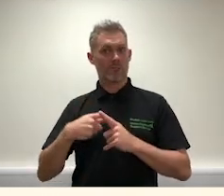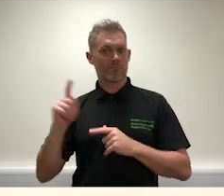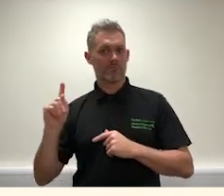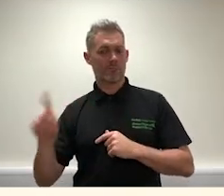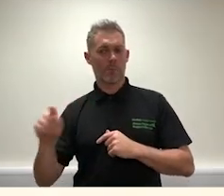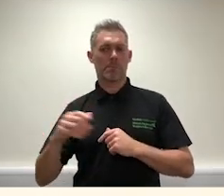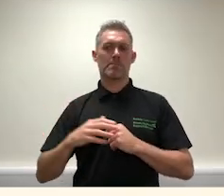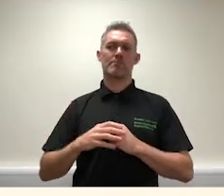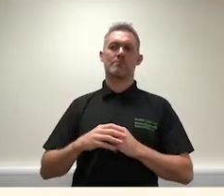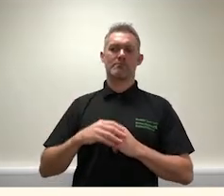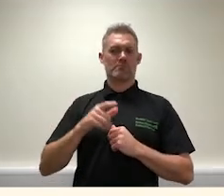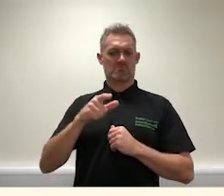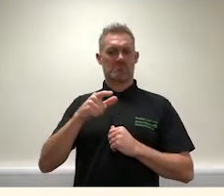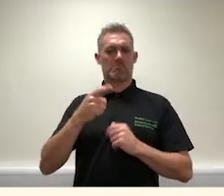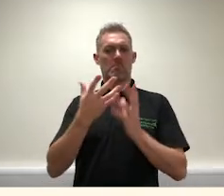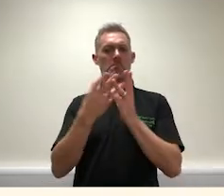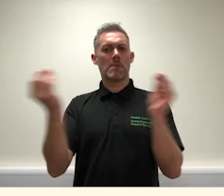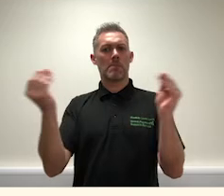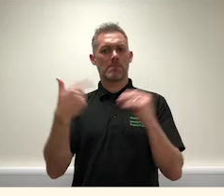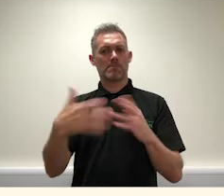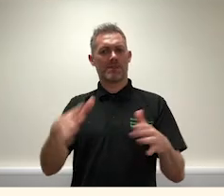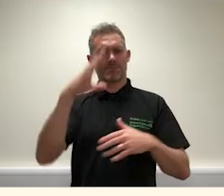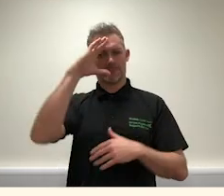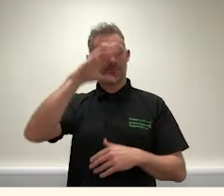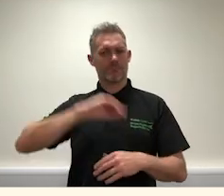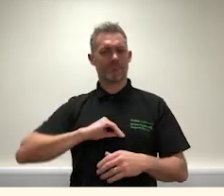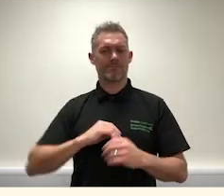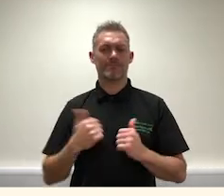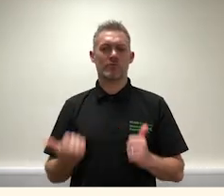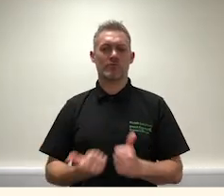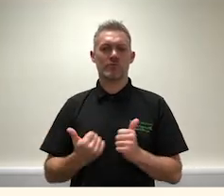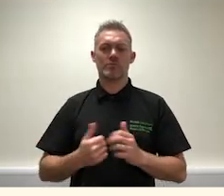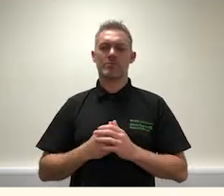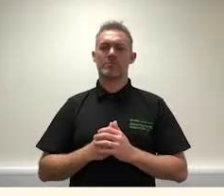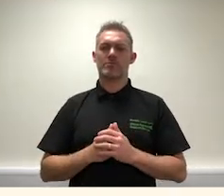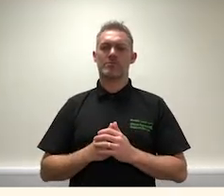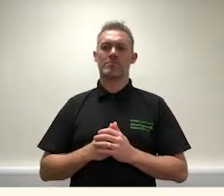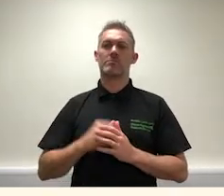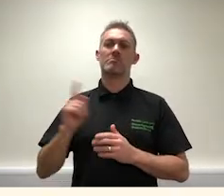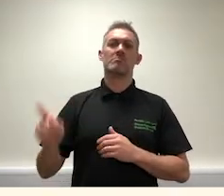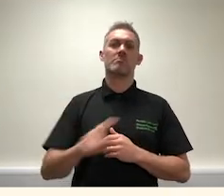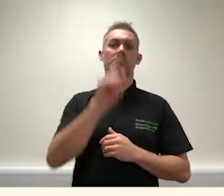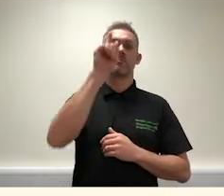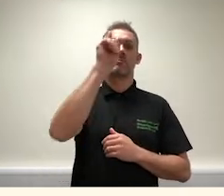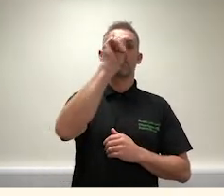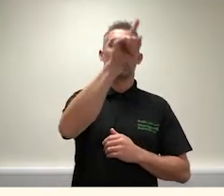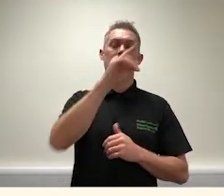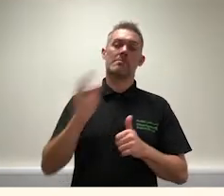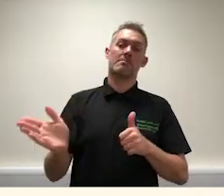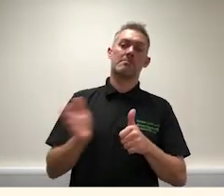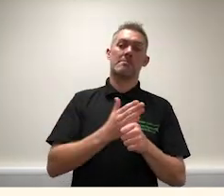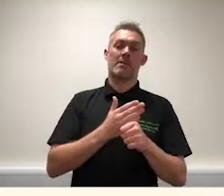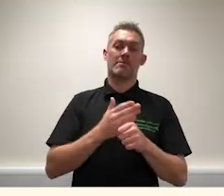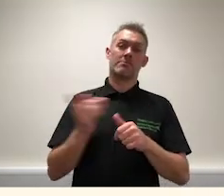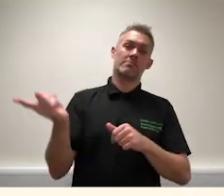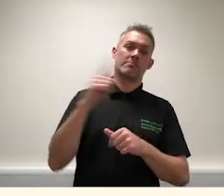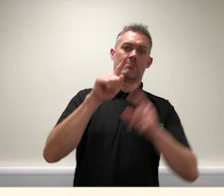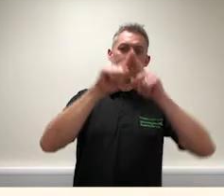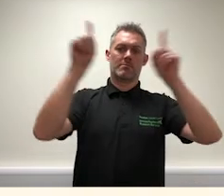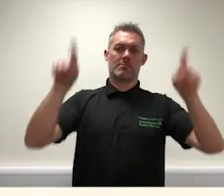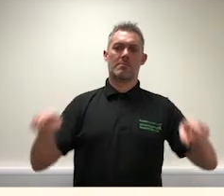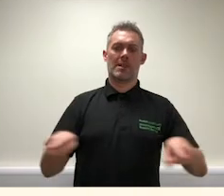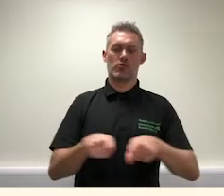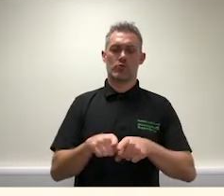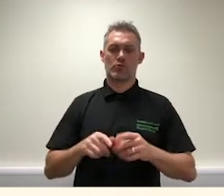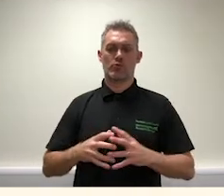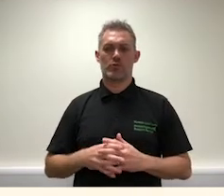The notification will not appear anymore in the notifications section, as it is now acknowledged. Click back again so you can land on the main